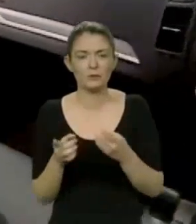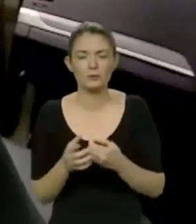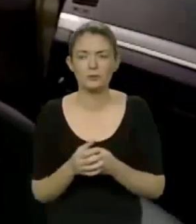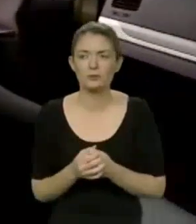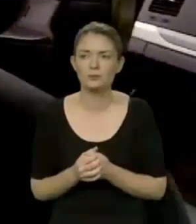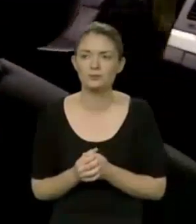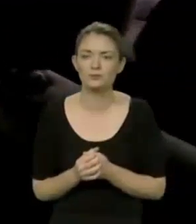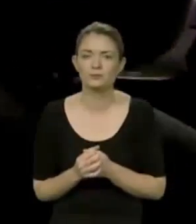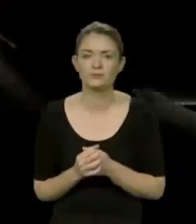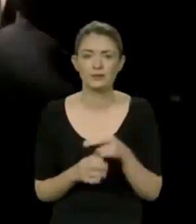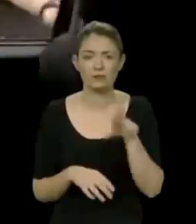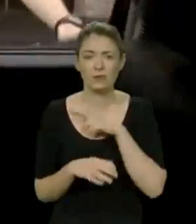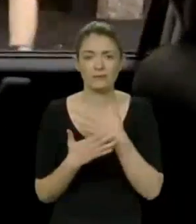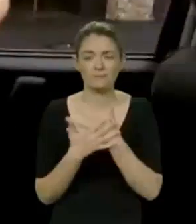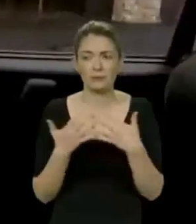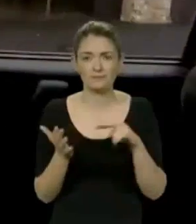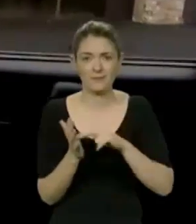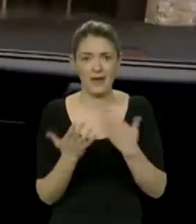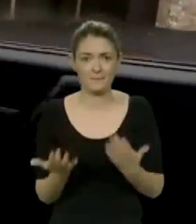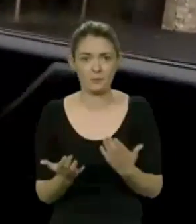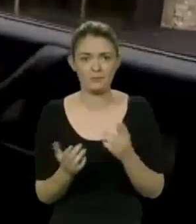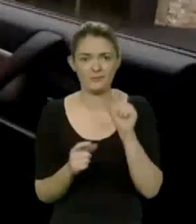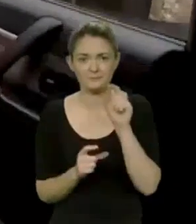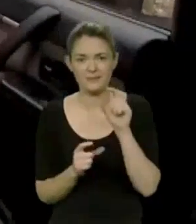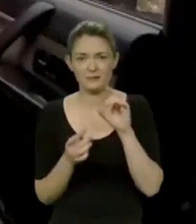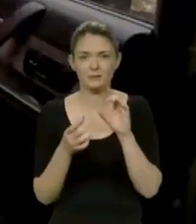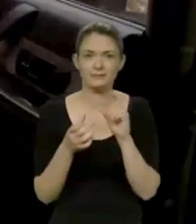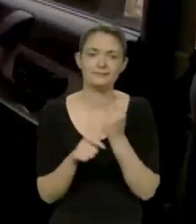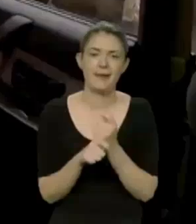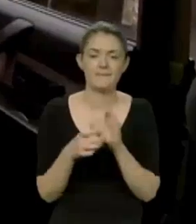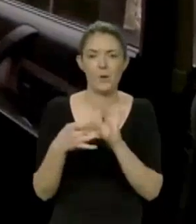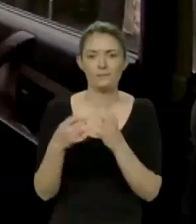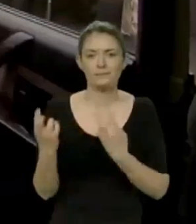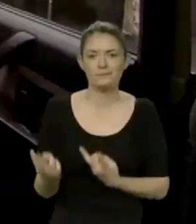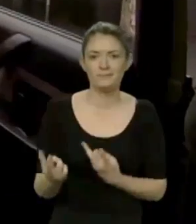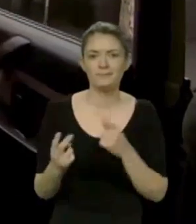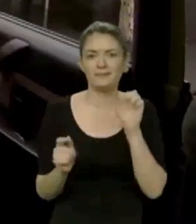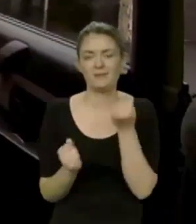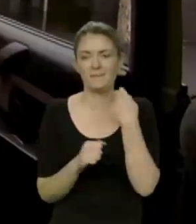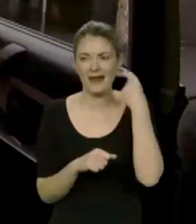It's not really much planned for the moment. It's just a bit of time at home, maybe get my head straight. A bit of time to grow up, I guess.